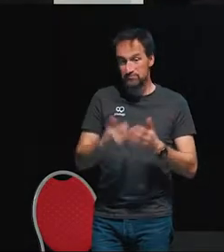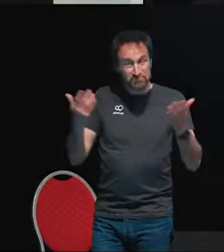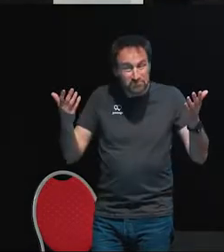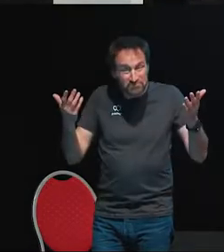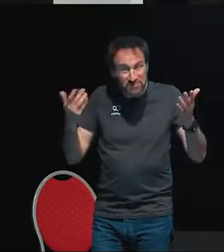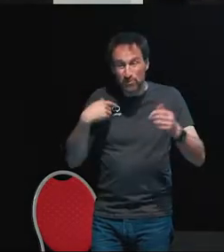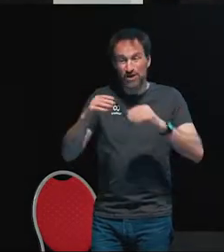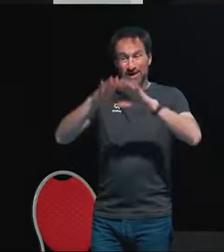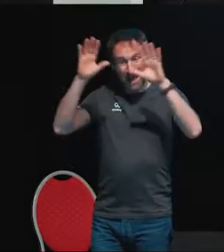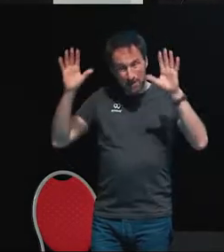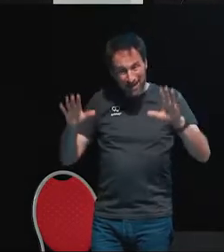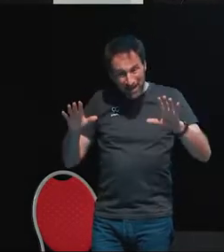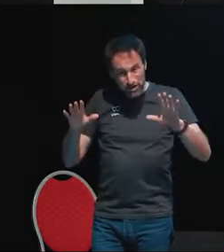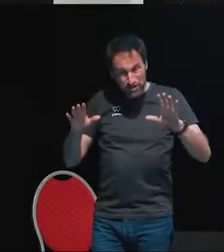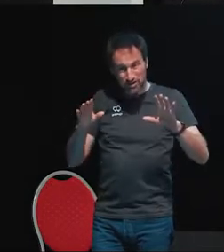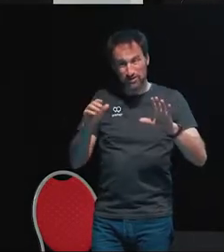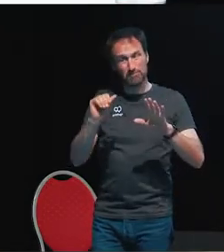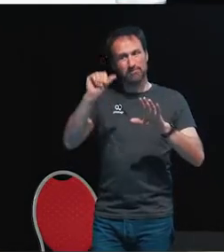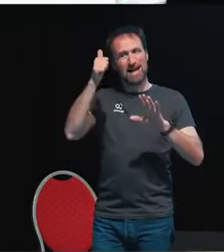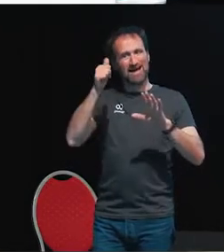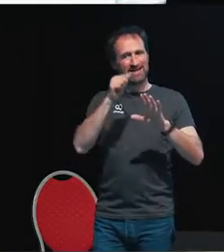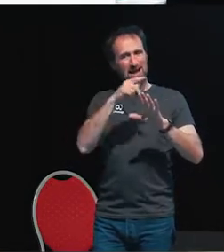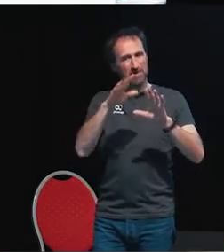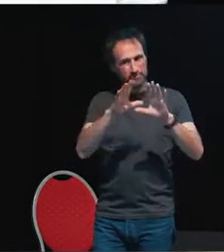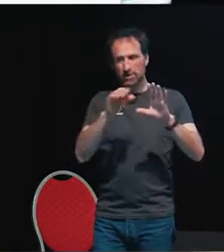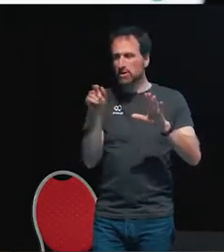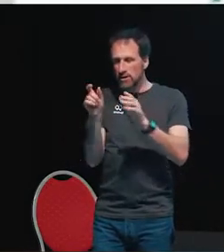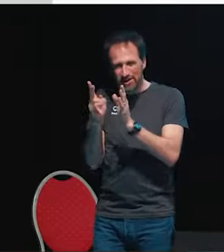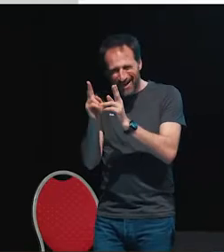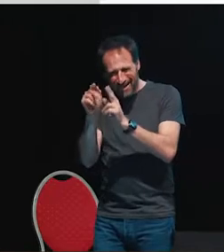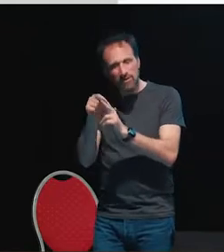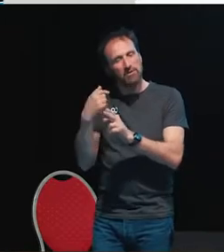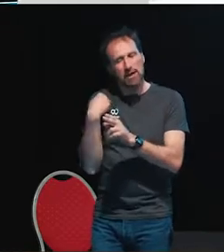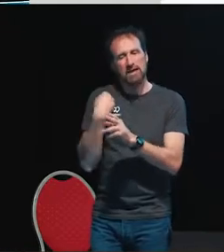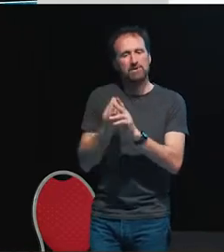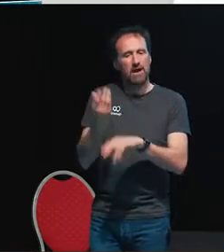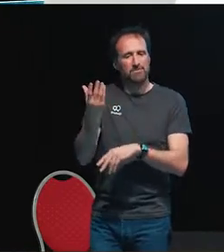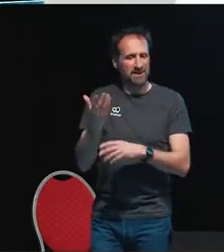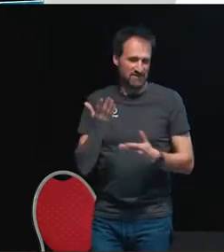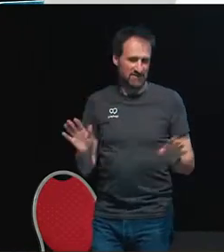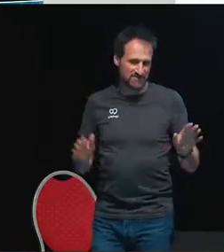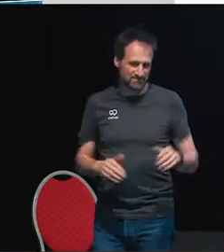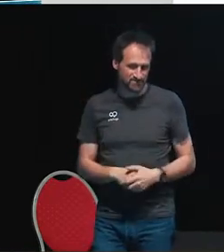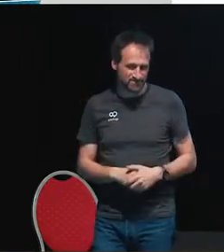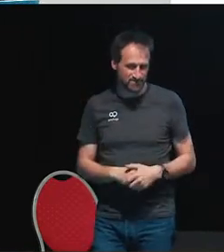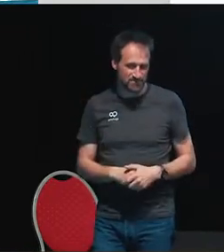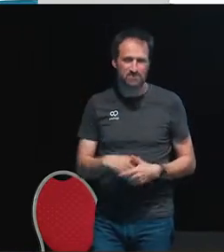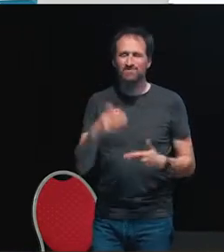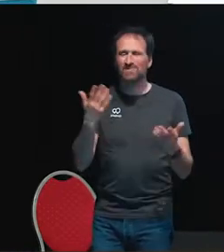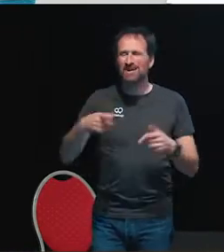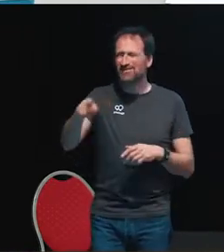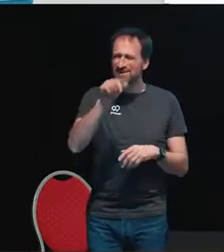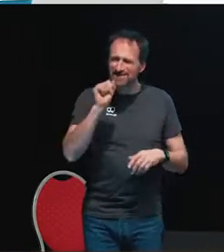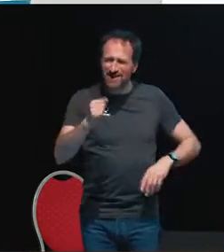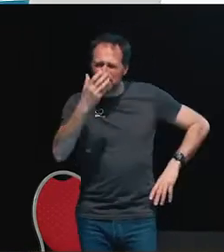cool so I just want to come to the last point here the last thing that I really want you to take away from this talk it's